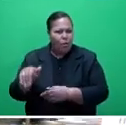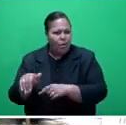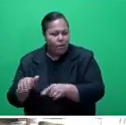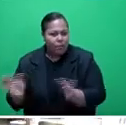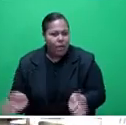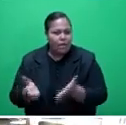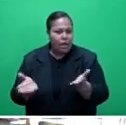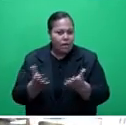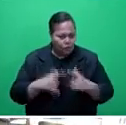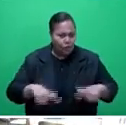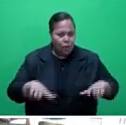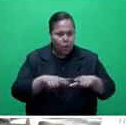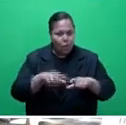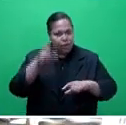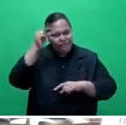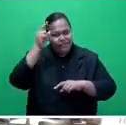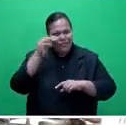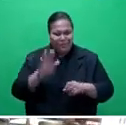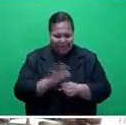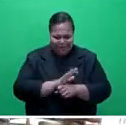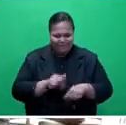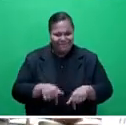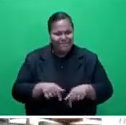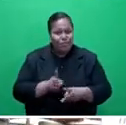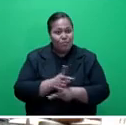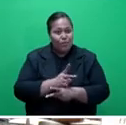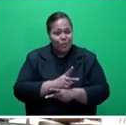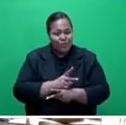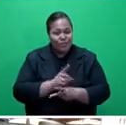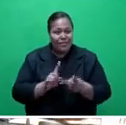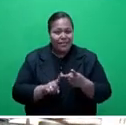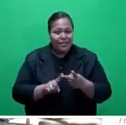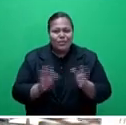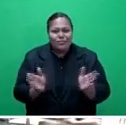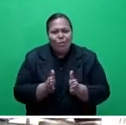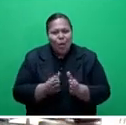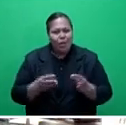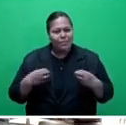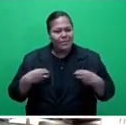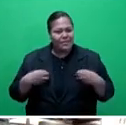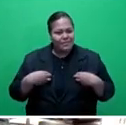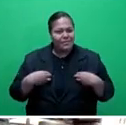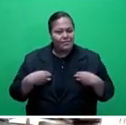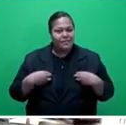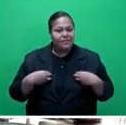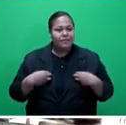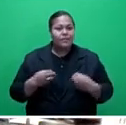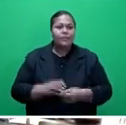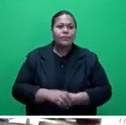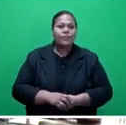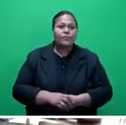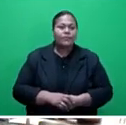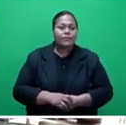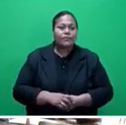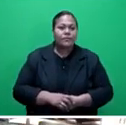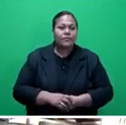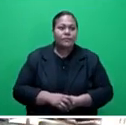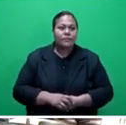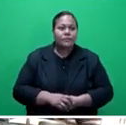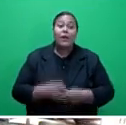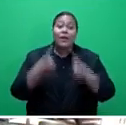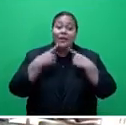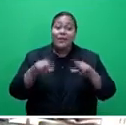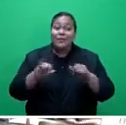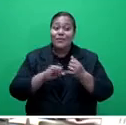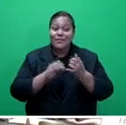our local Fijian-made micro and small medium businesses, such as one measure that was announced on Sunday by